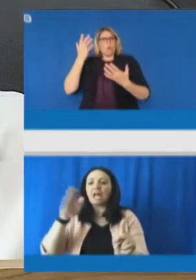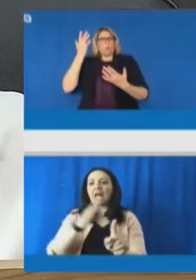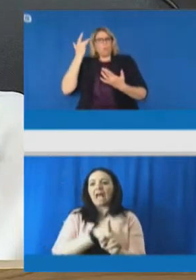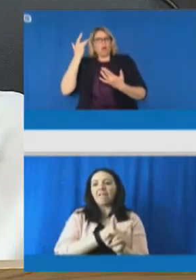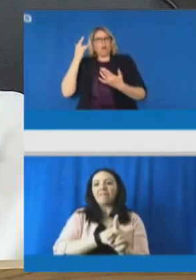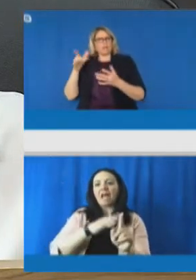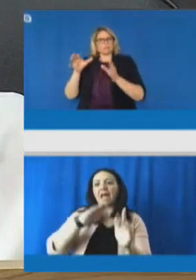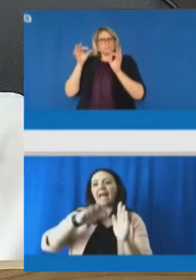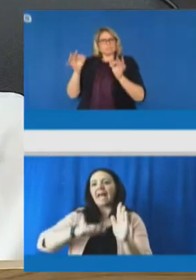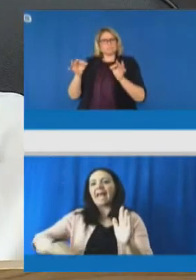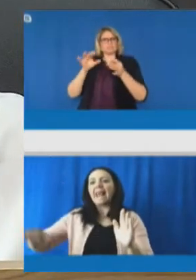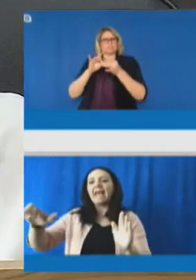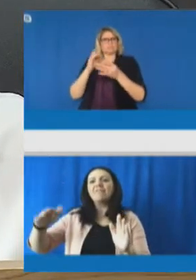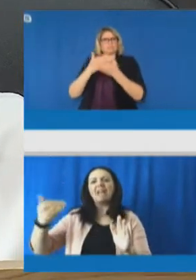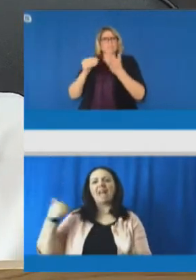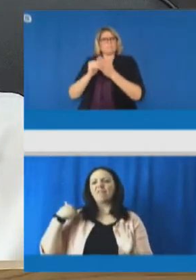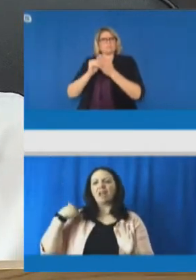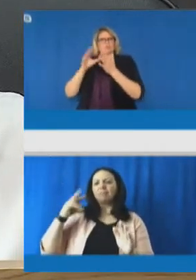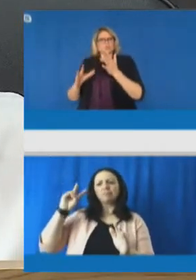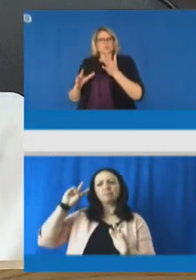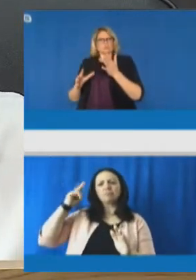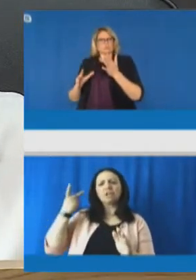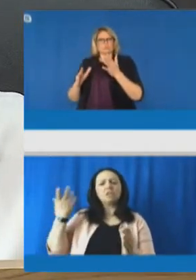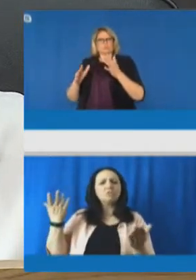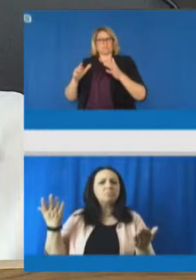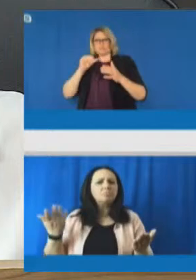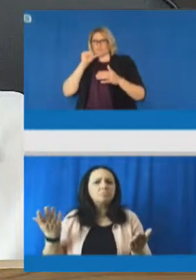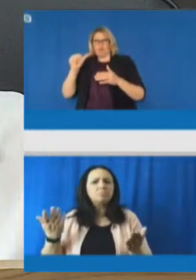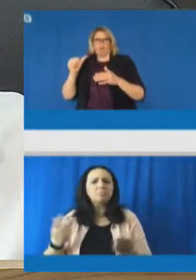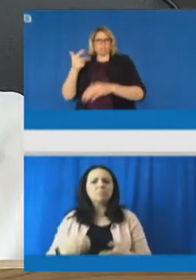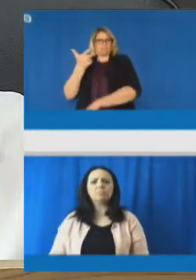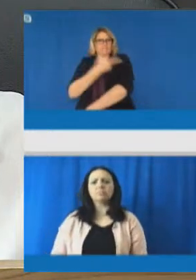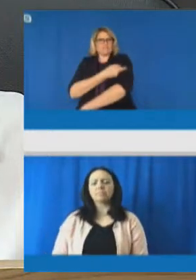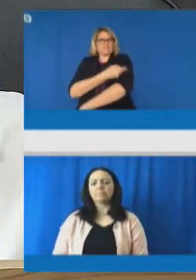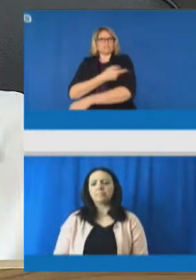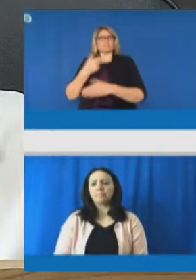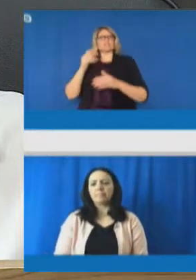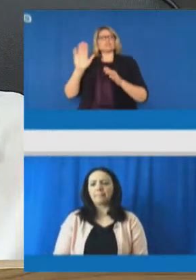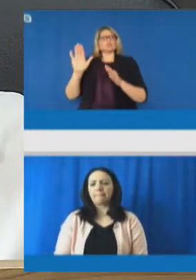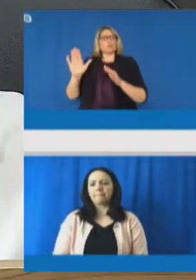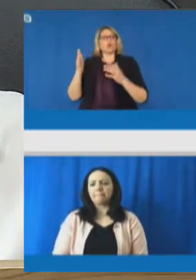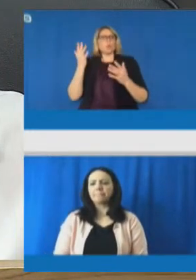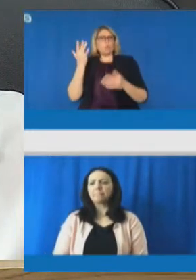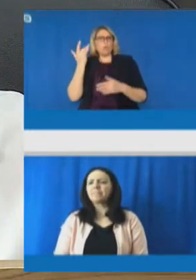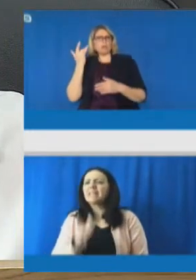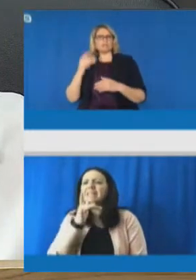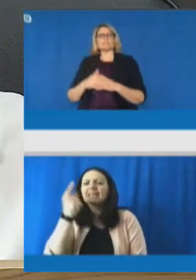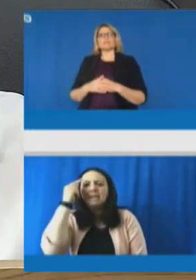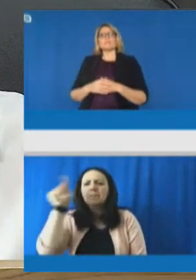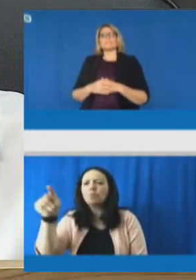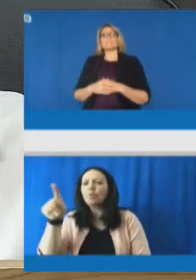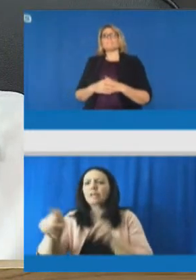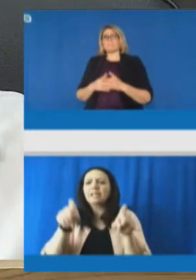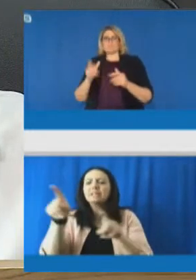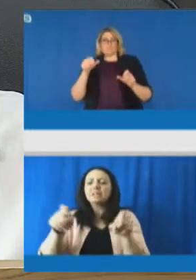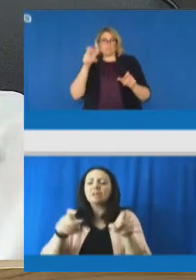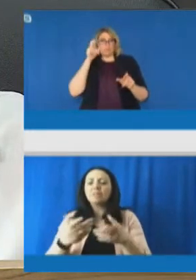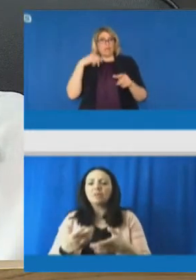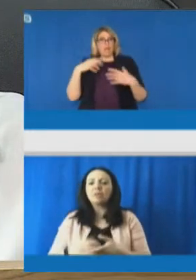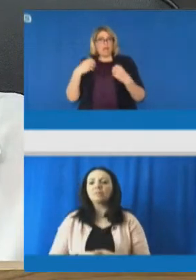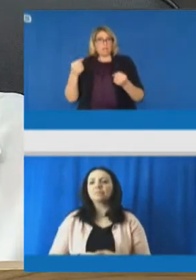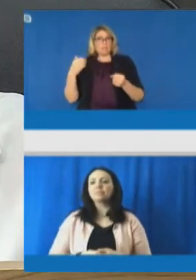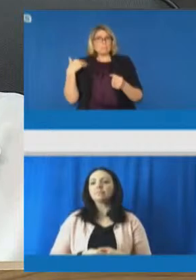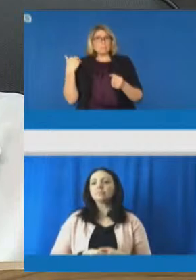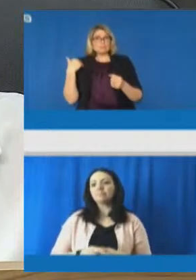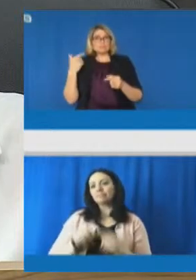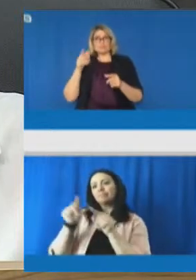proposed the first plan, we were not assured of supply. In fact, it was quite inconsistent with those assurances.